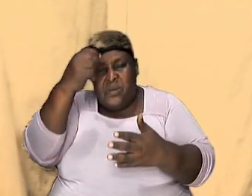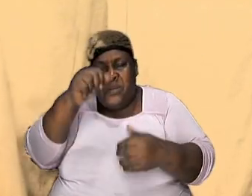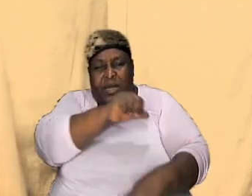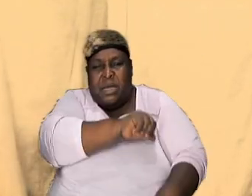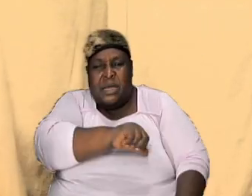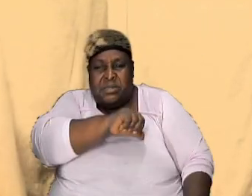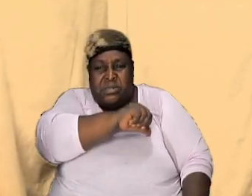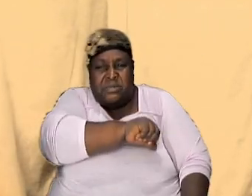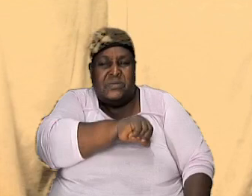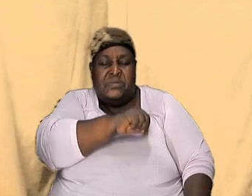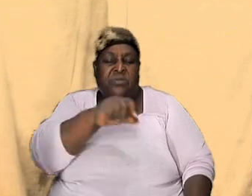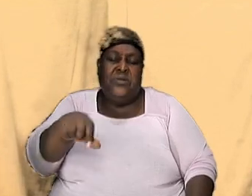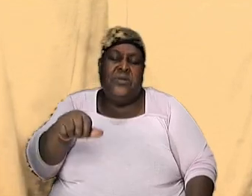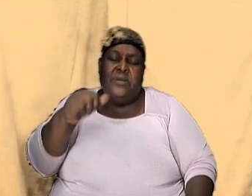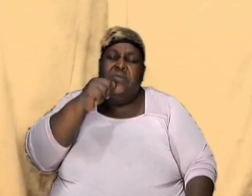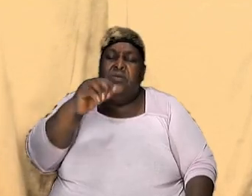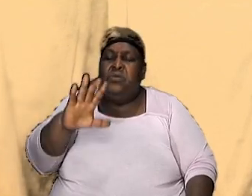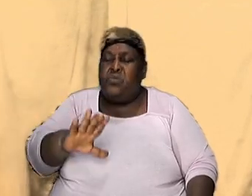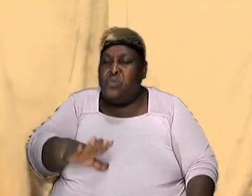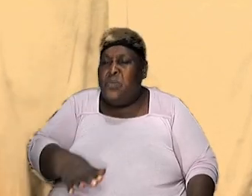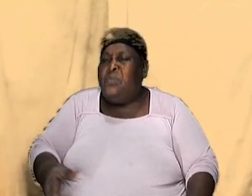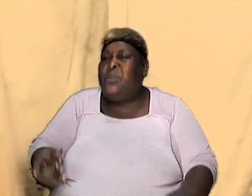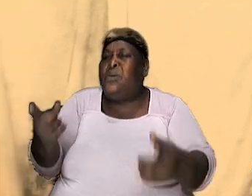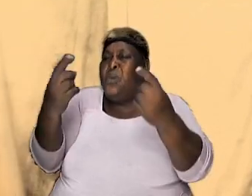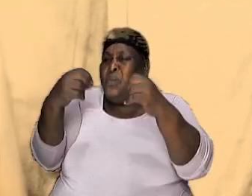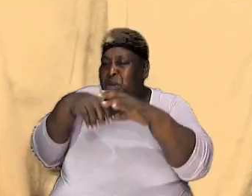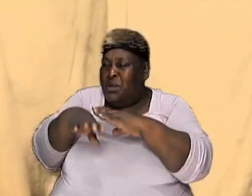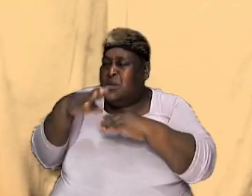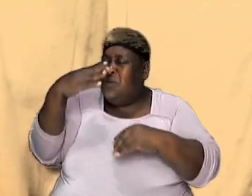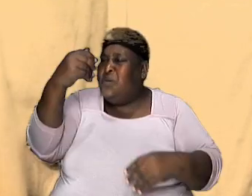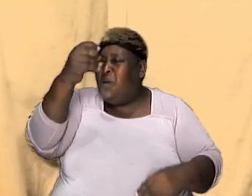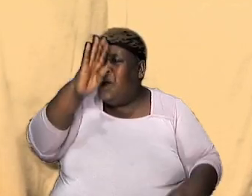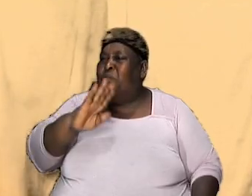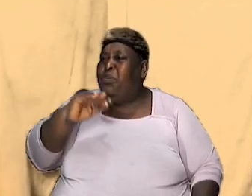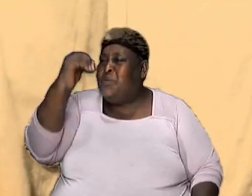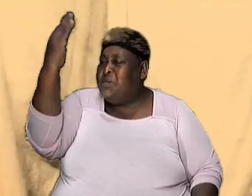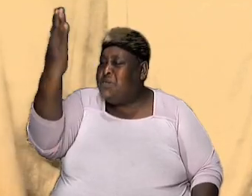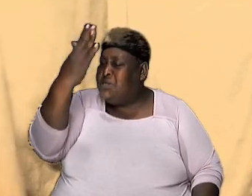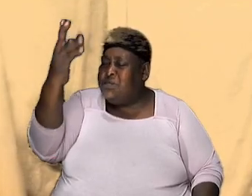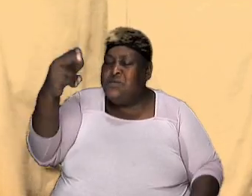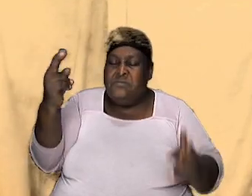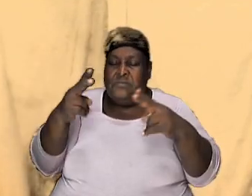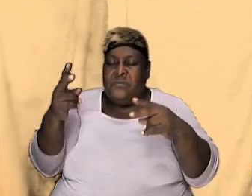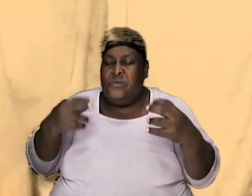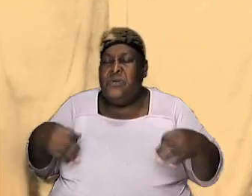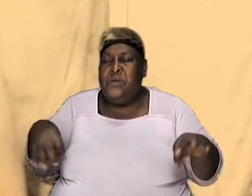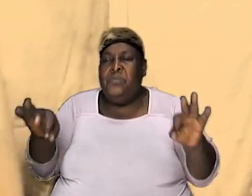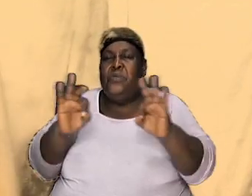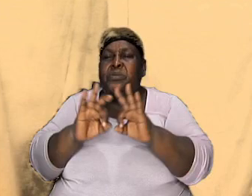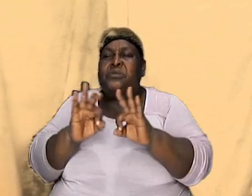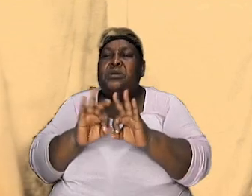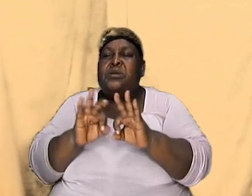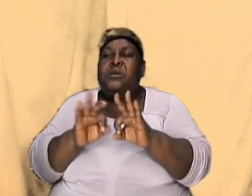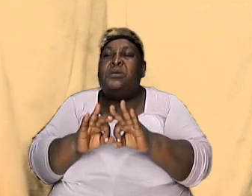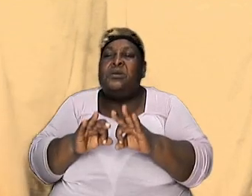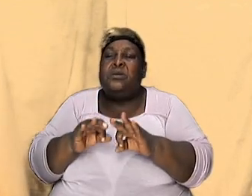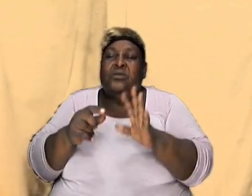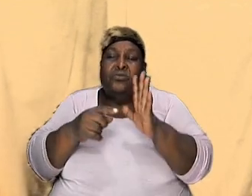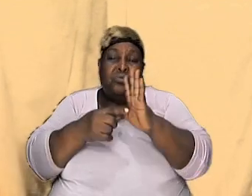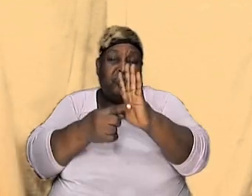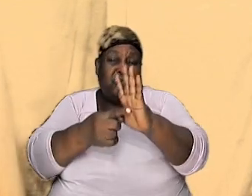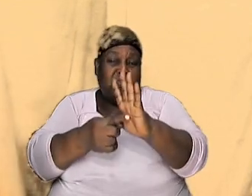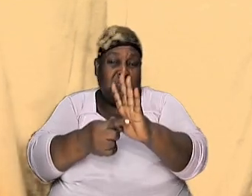attitude that this woman came into the presence of God with is very important, amen. It shows us that she was indebted to